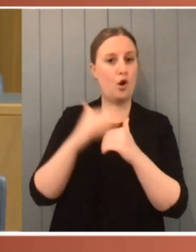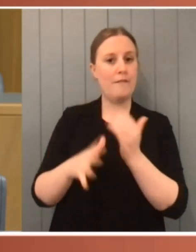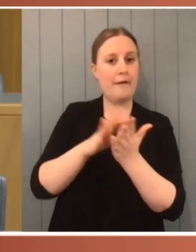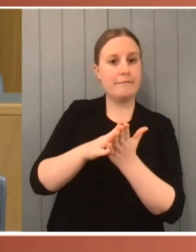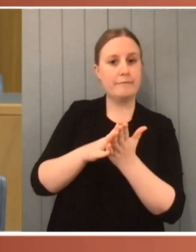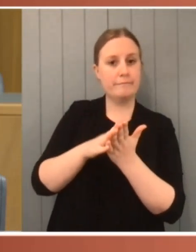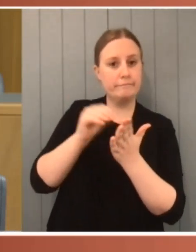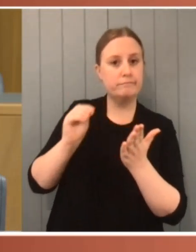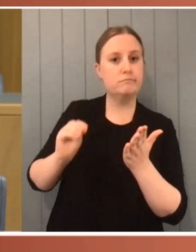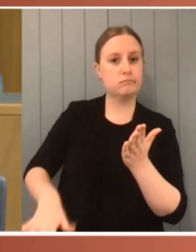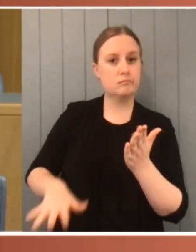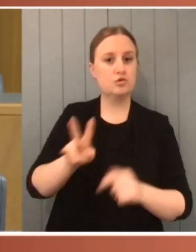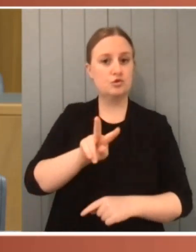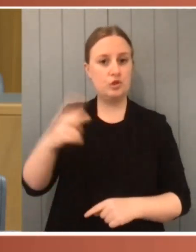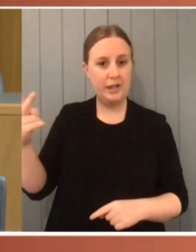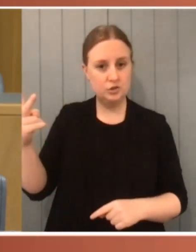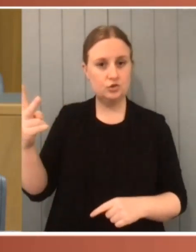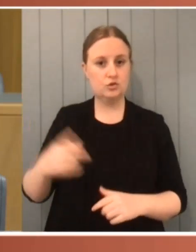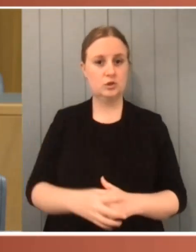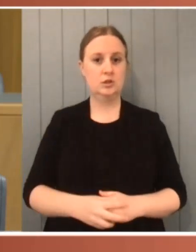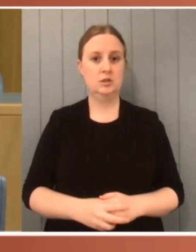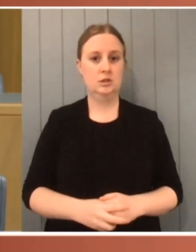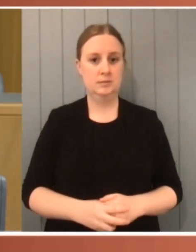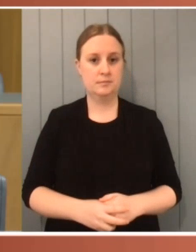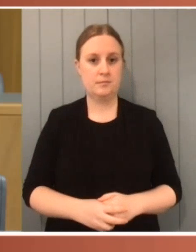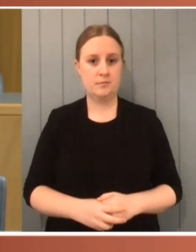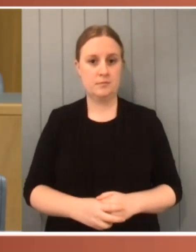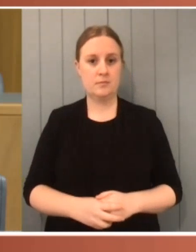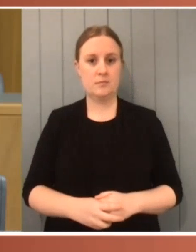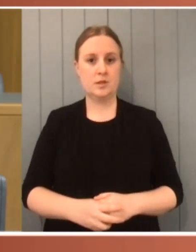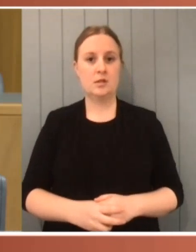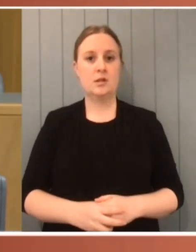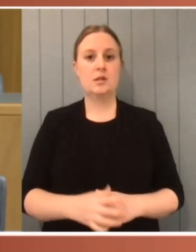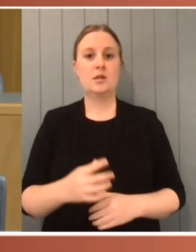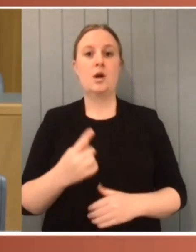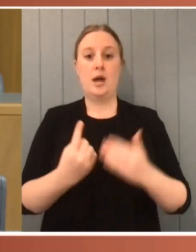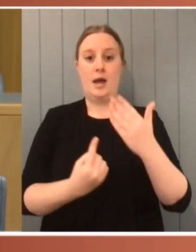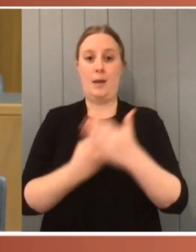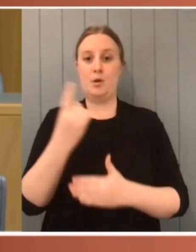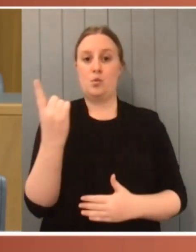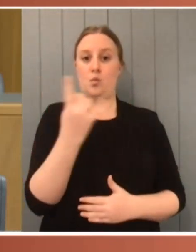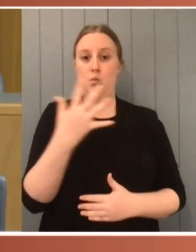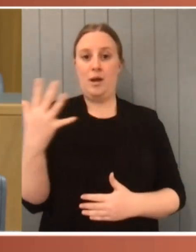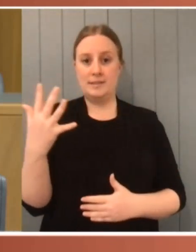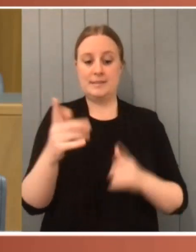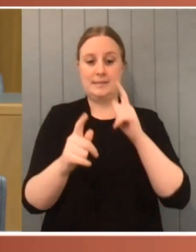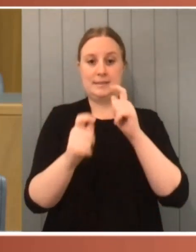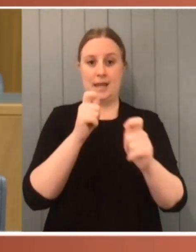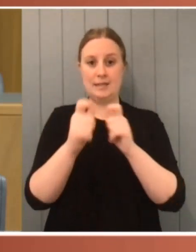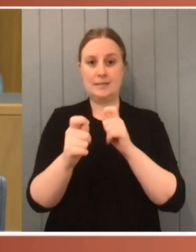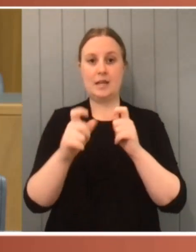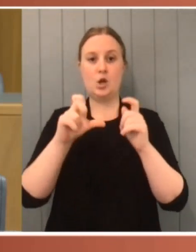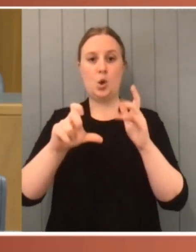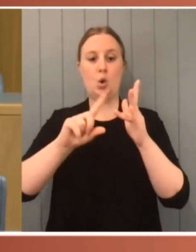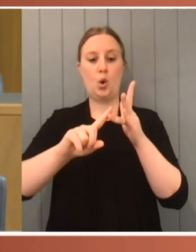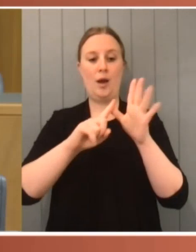federal parliamentary party. On the one known occasion when the matter was tested in the Coalition Joint Party Room in